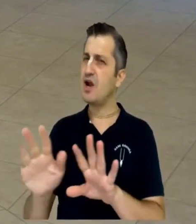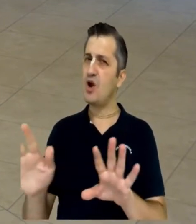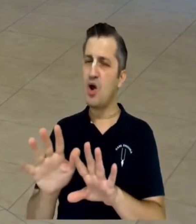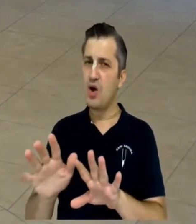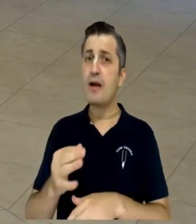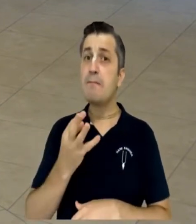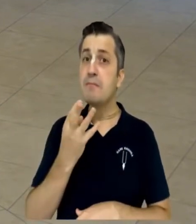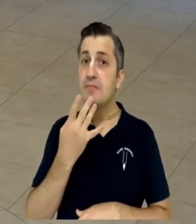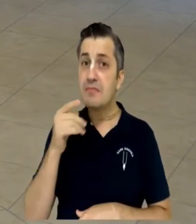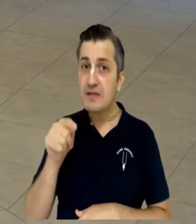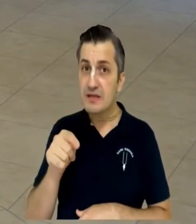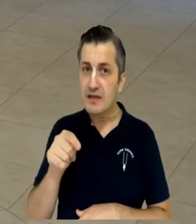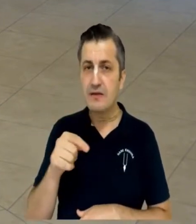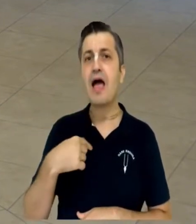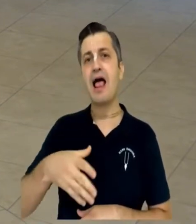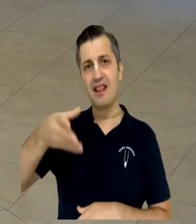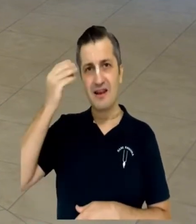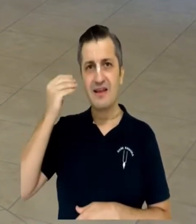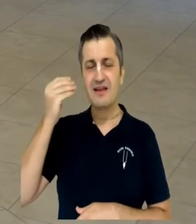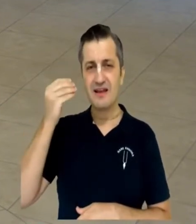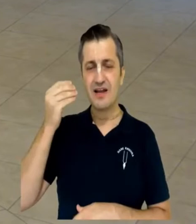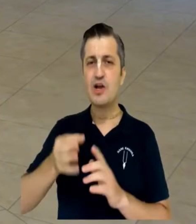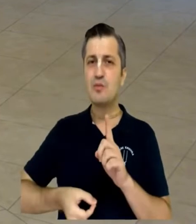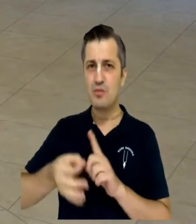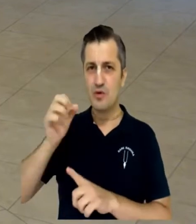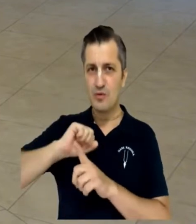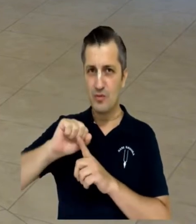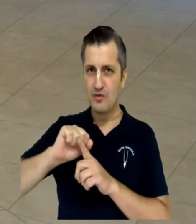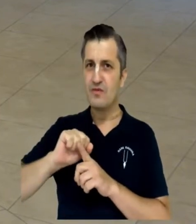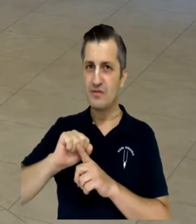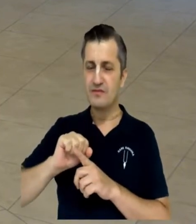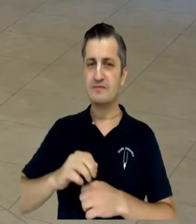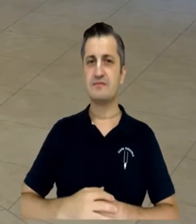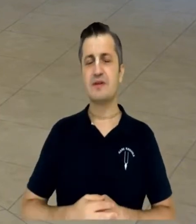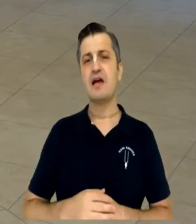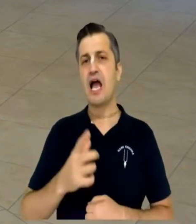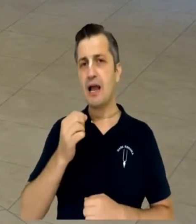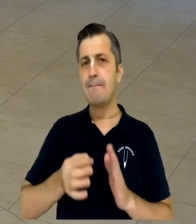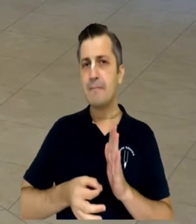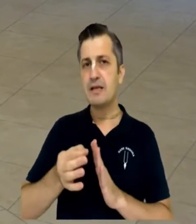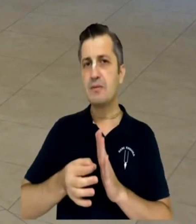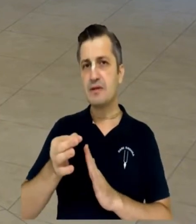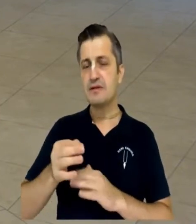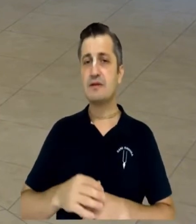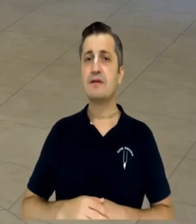mundane example, but it can really show us as well how we can really learn something from those